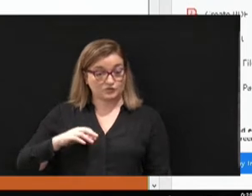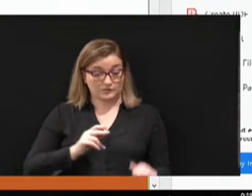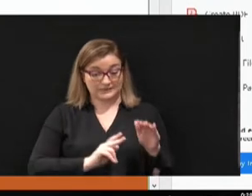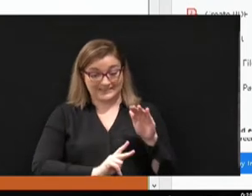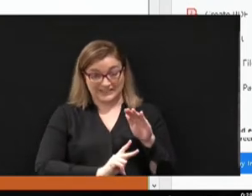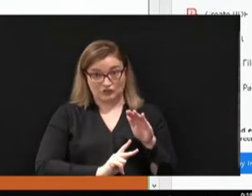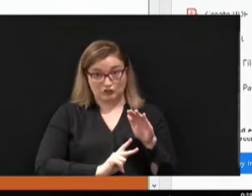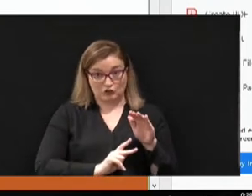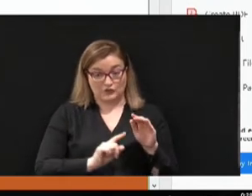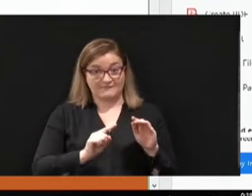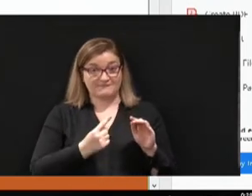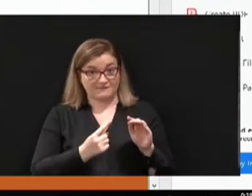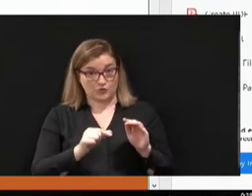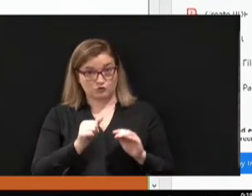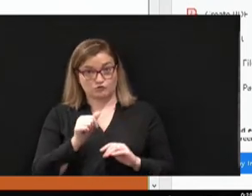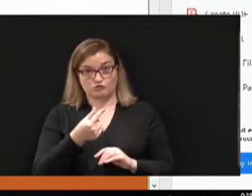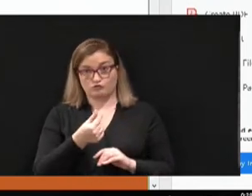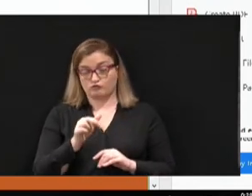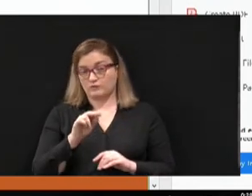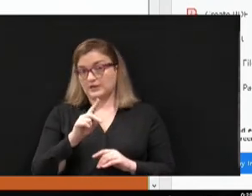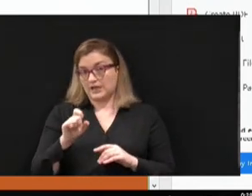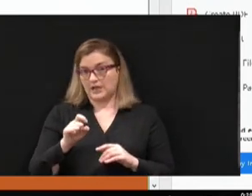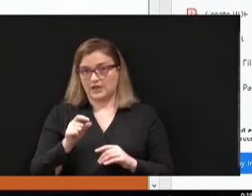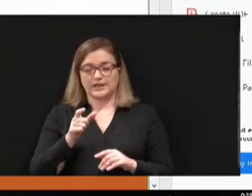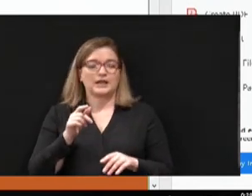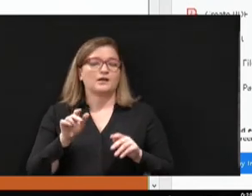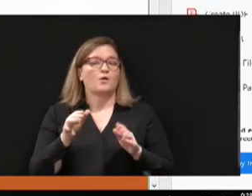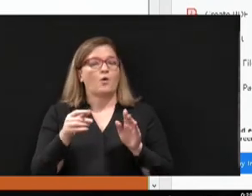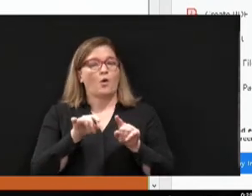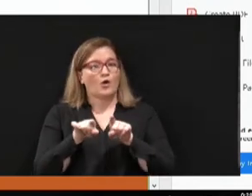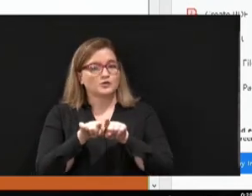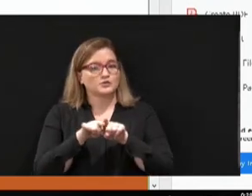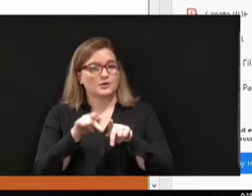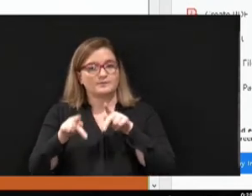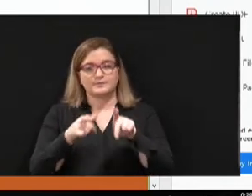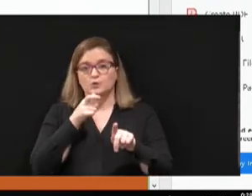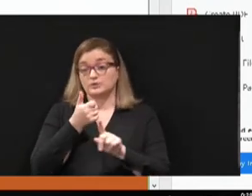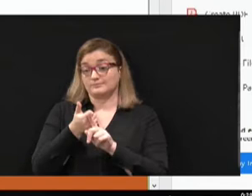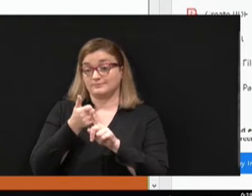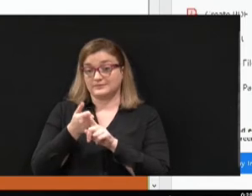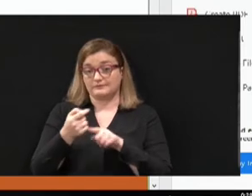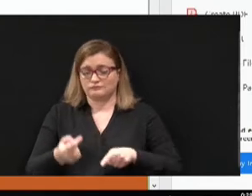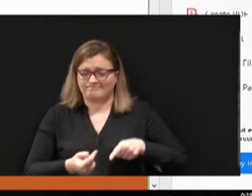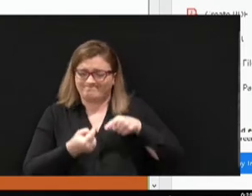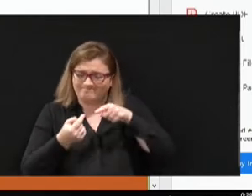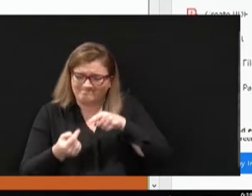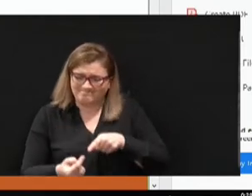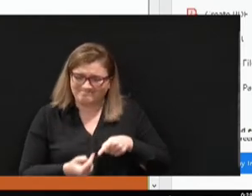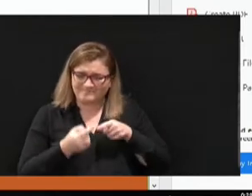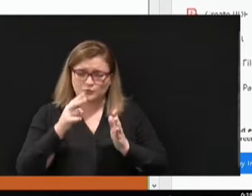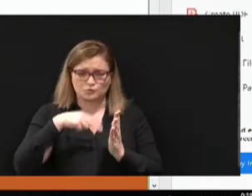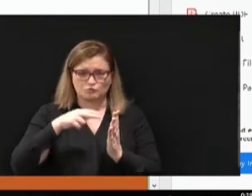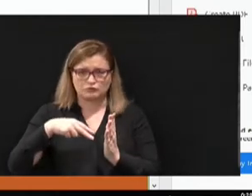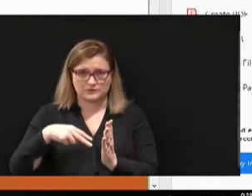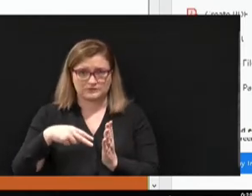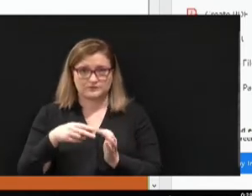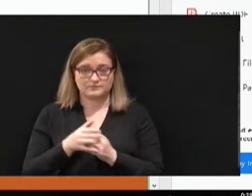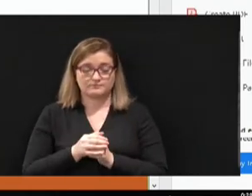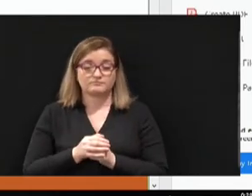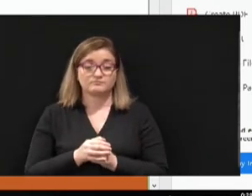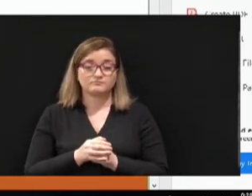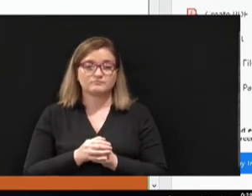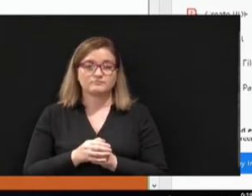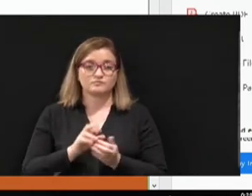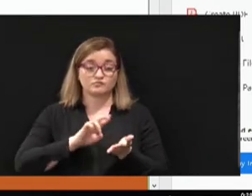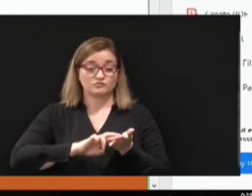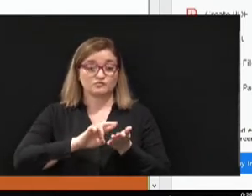and first graders and those that struggle with reading. Recent research has shown kids that are still struggling in